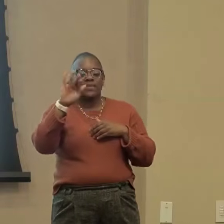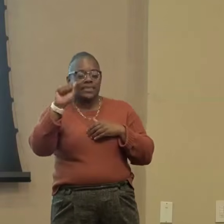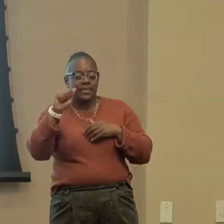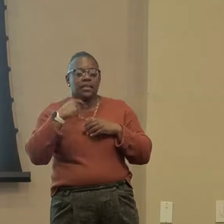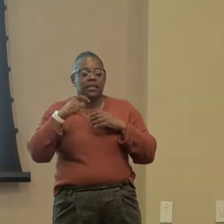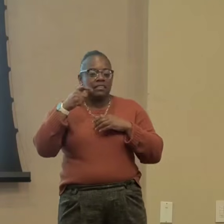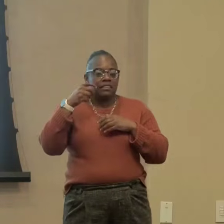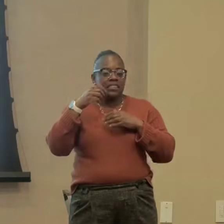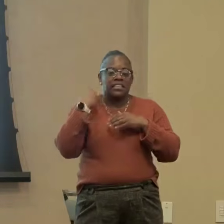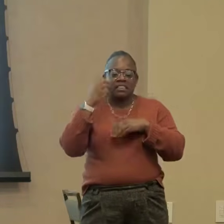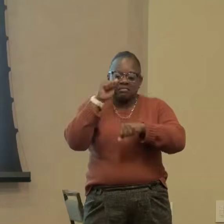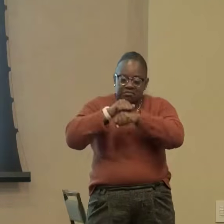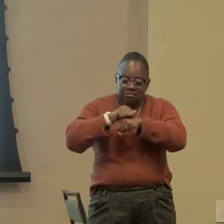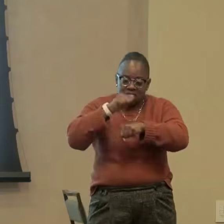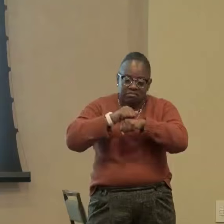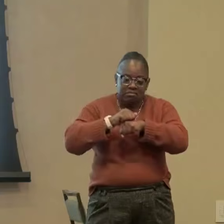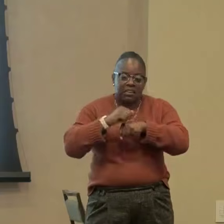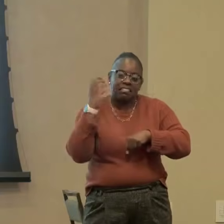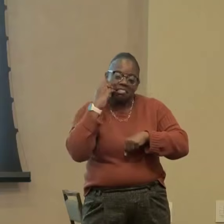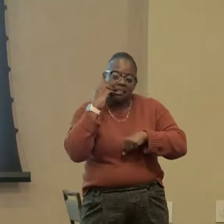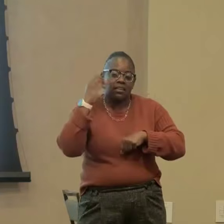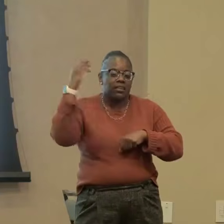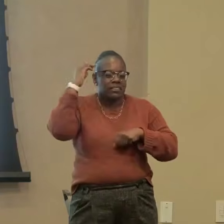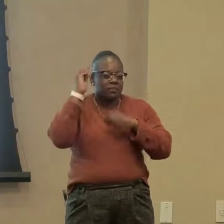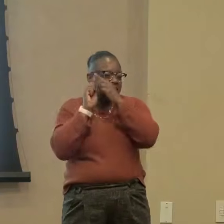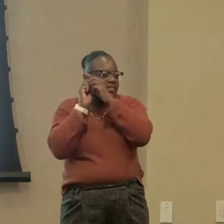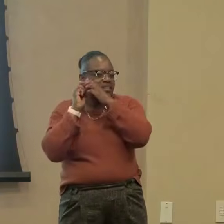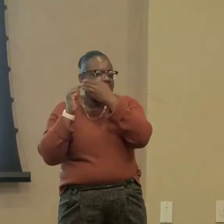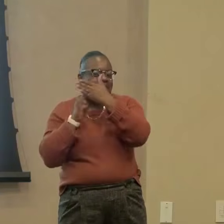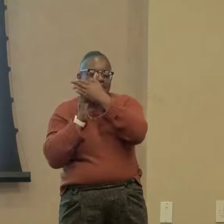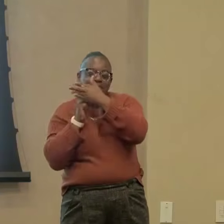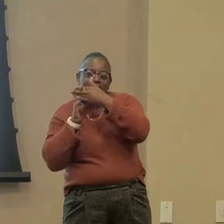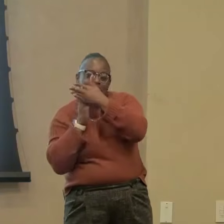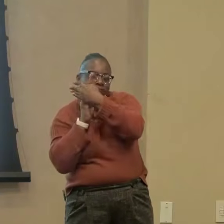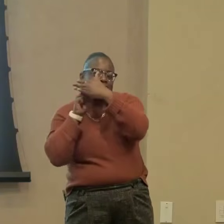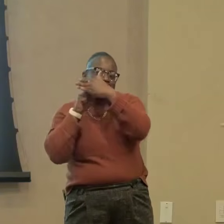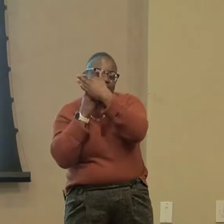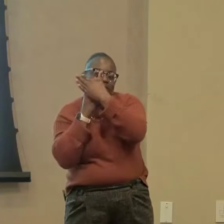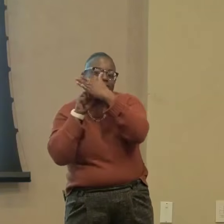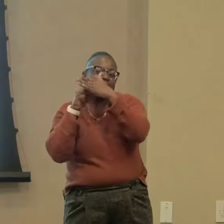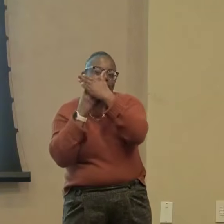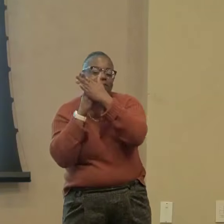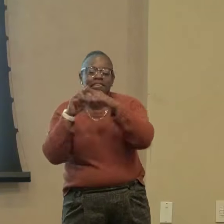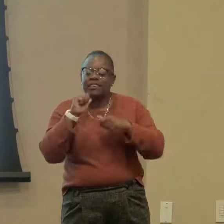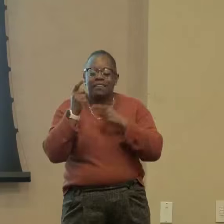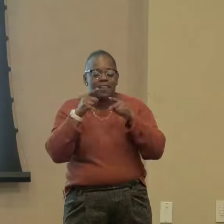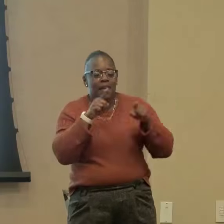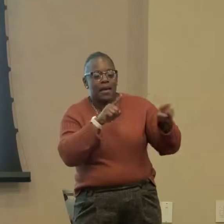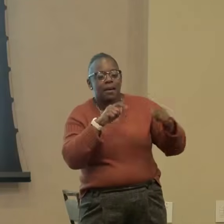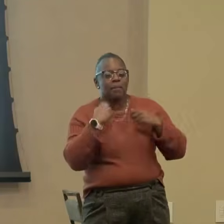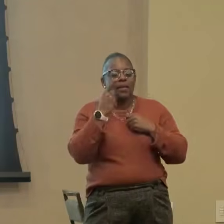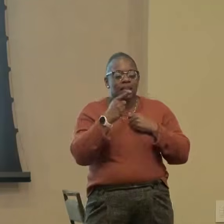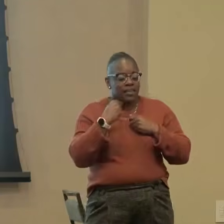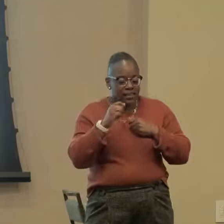like concrete. Now imagine a hair follicle trying to grow through concrete. It's not happening. It's like grass trying to grow